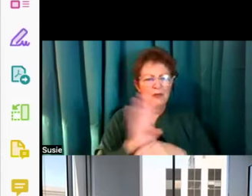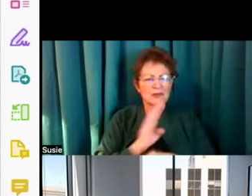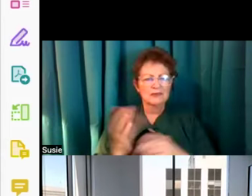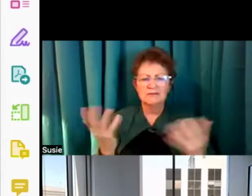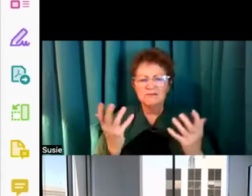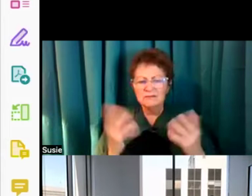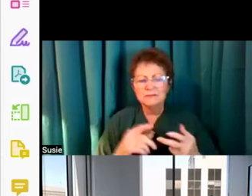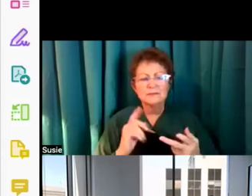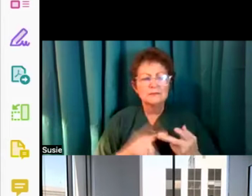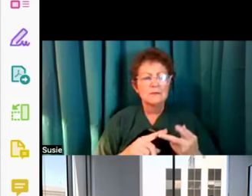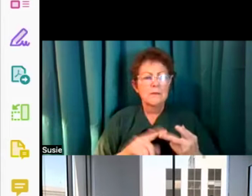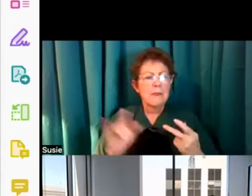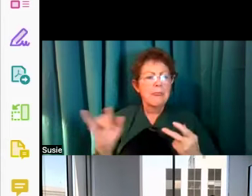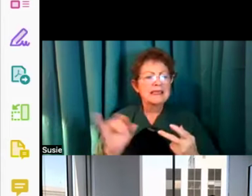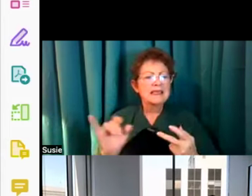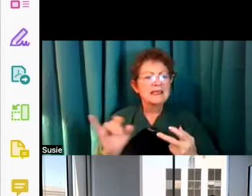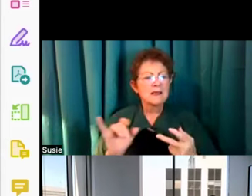and similar